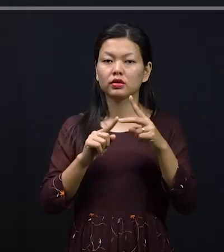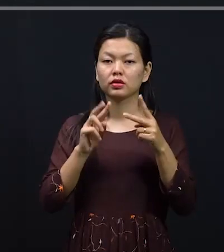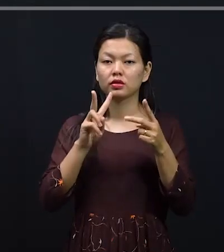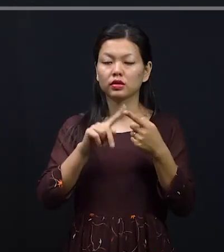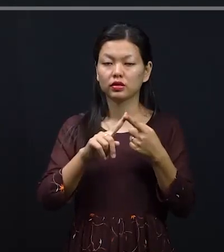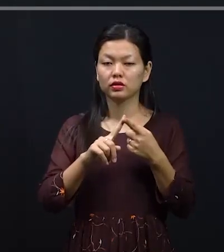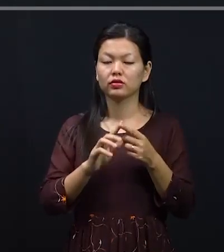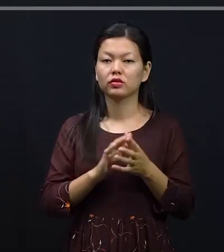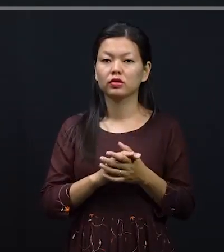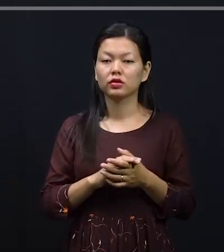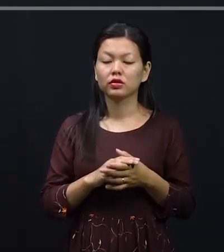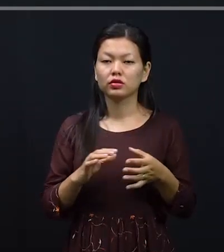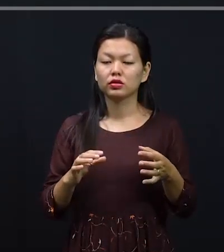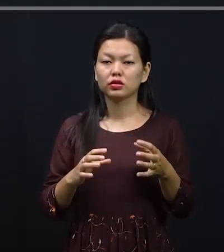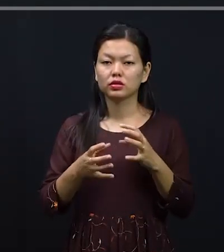component of